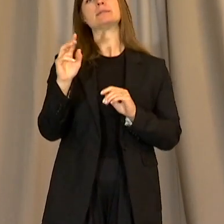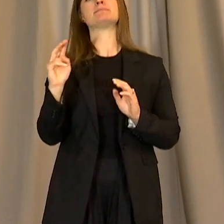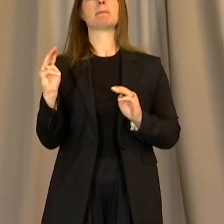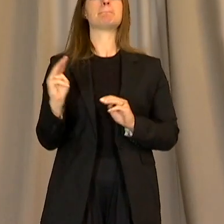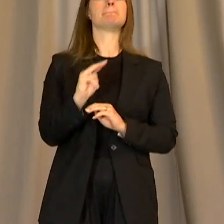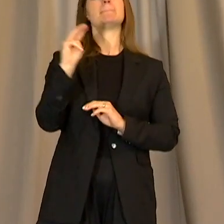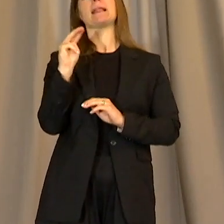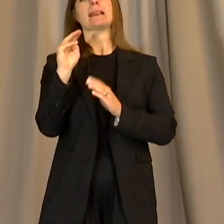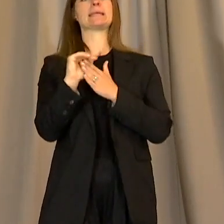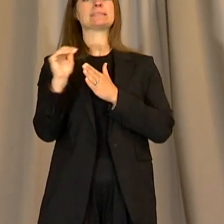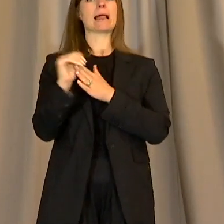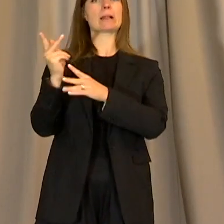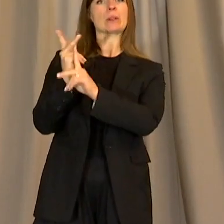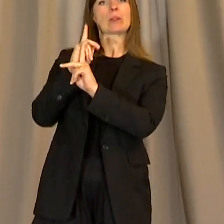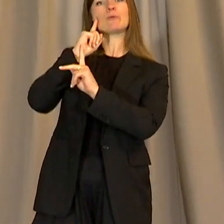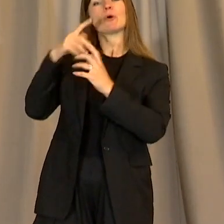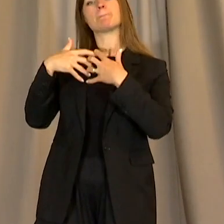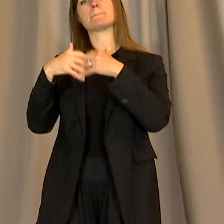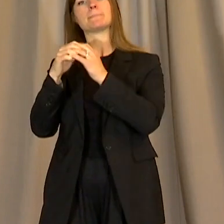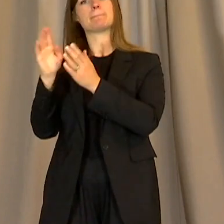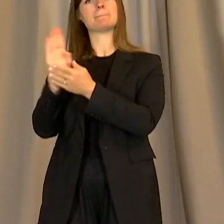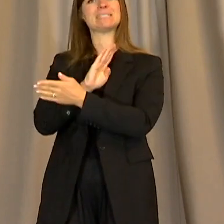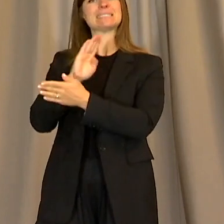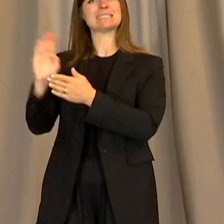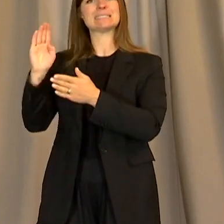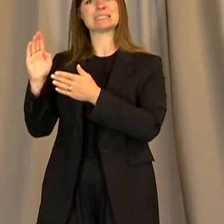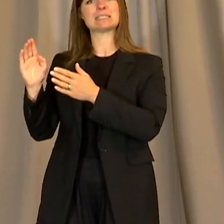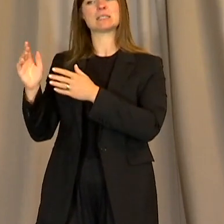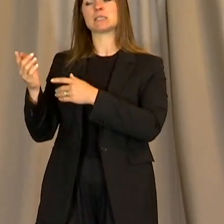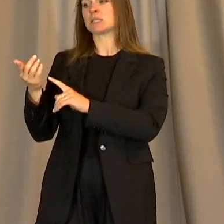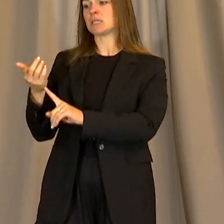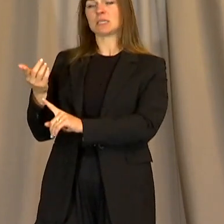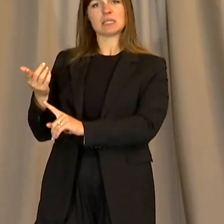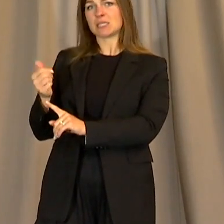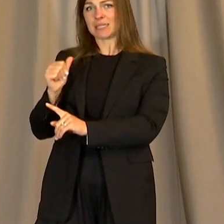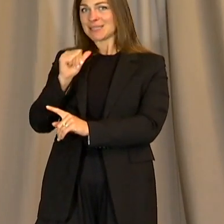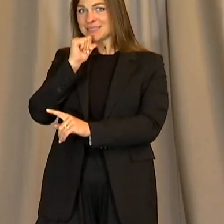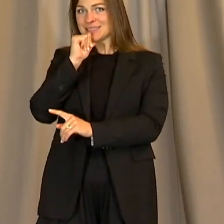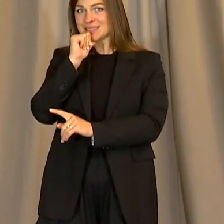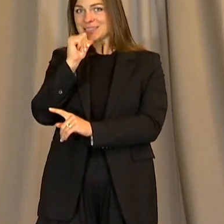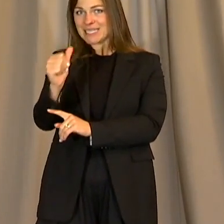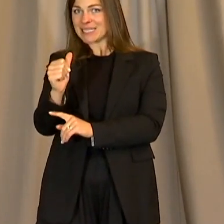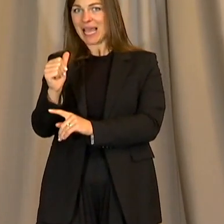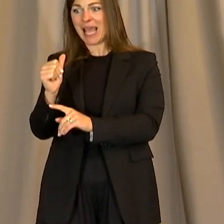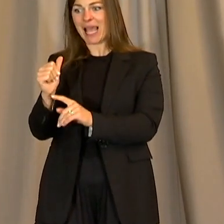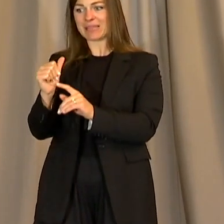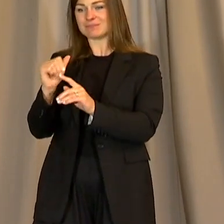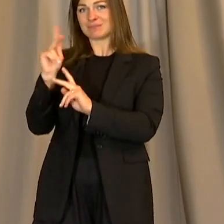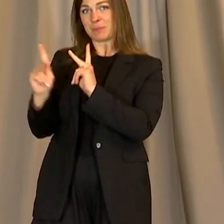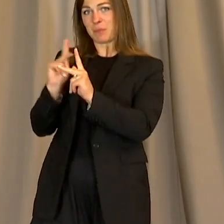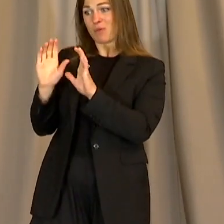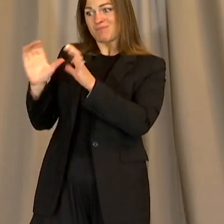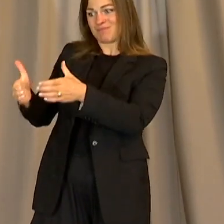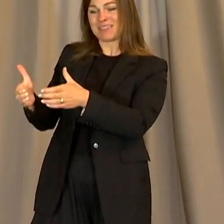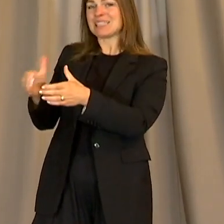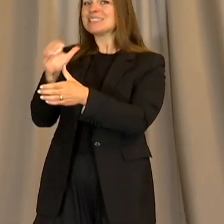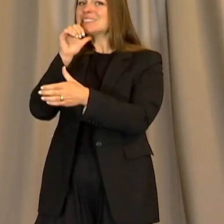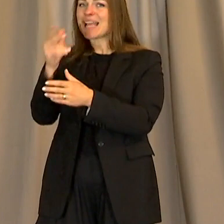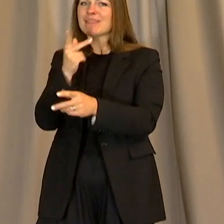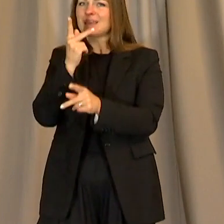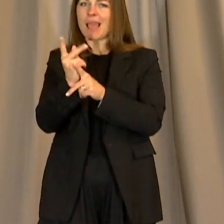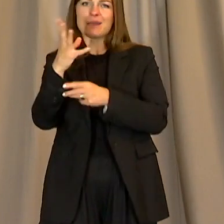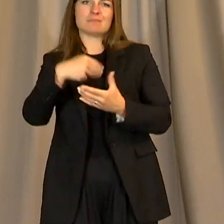business, right? Like, if you don't have these kinds of folks in going into education, you have to figure out how you